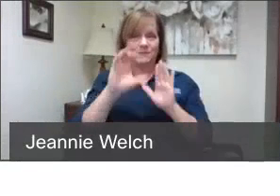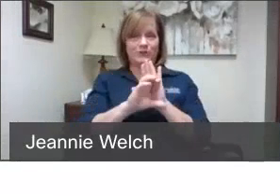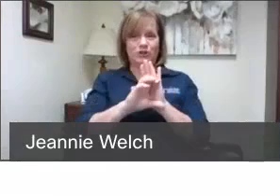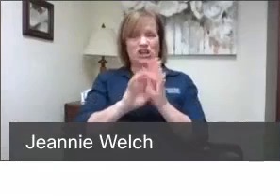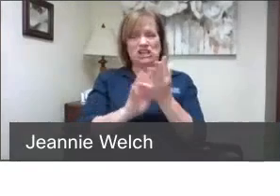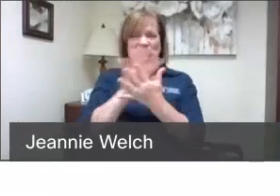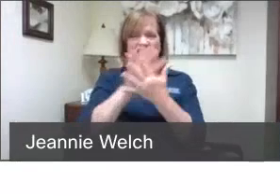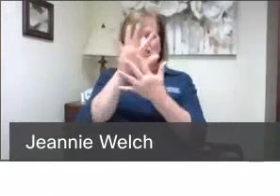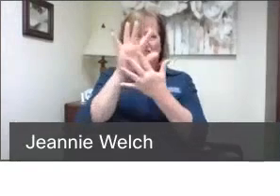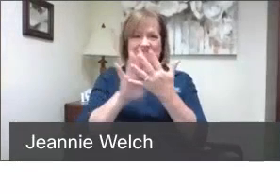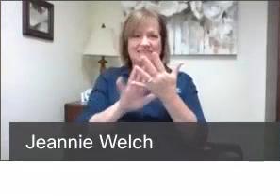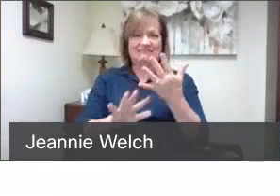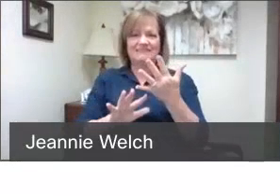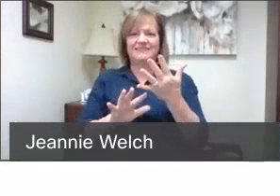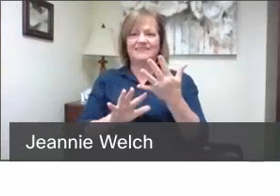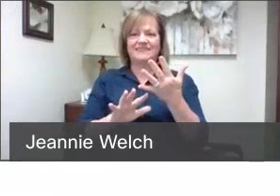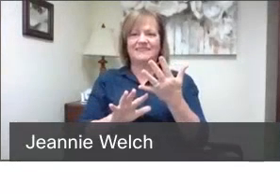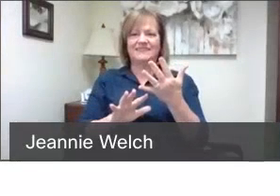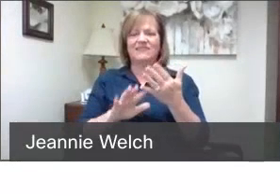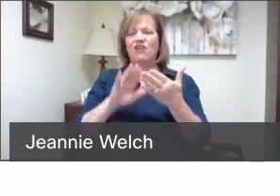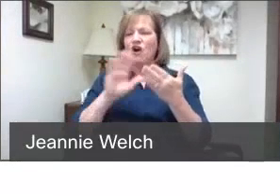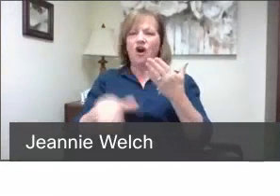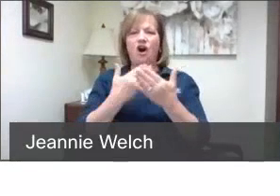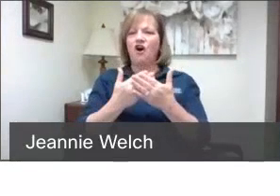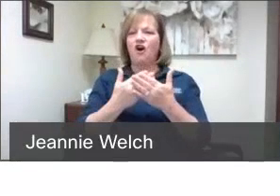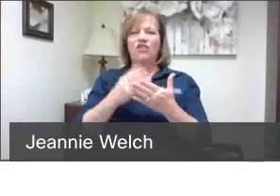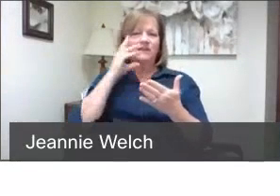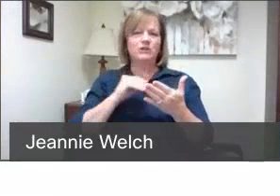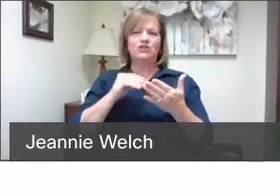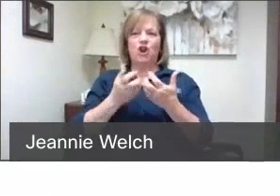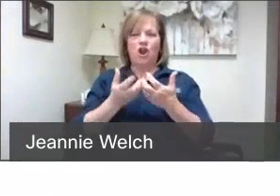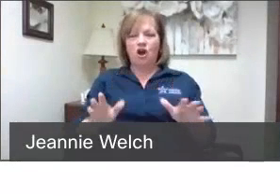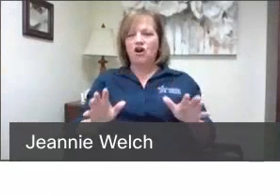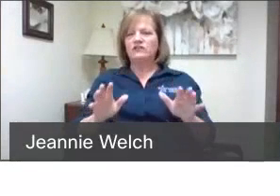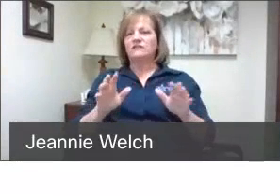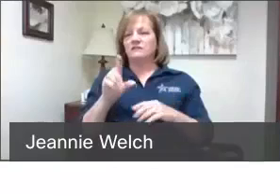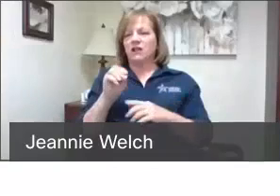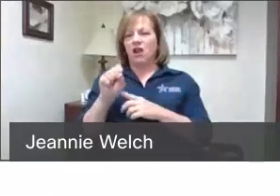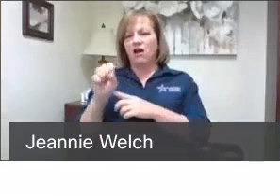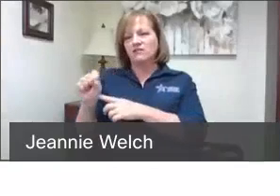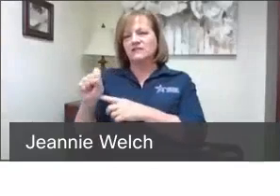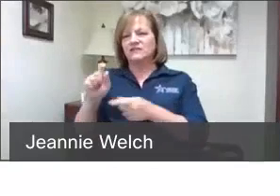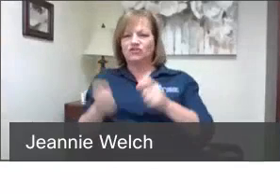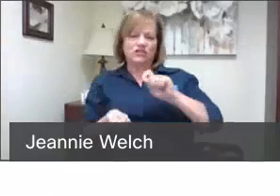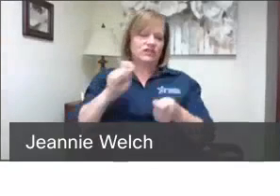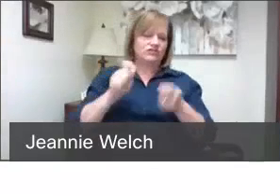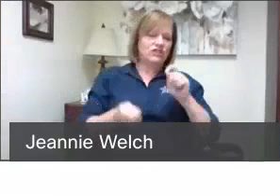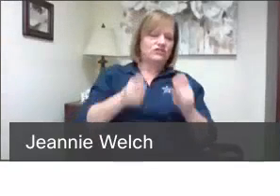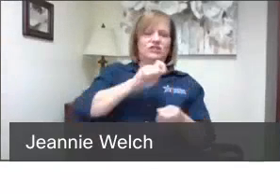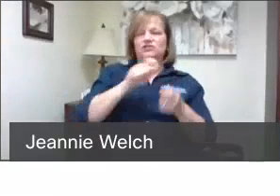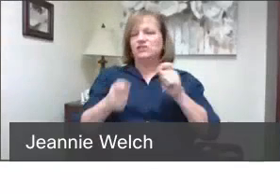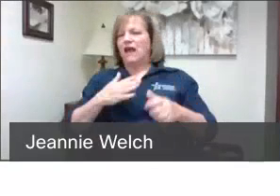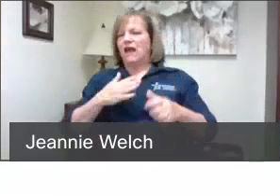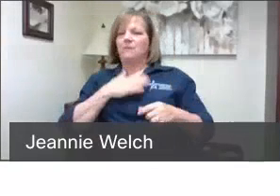grief that I have down there that's showing all of the loss and hurt all the way to the loss adjustment, the stages of grief. But